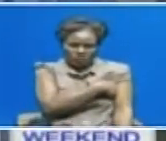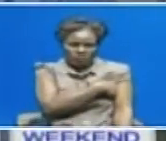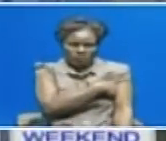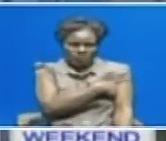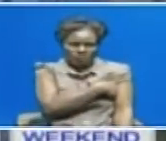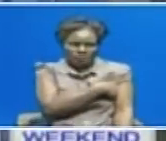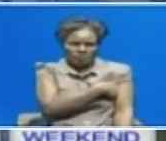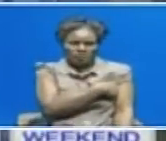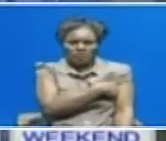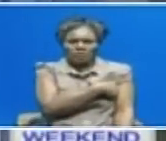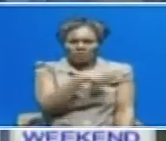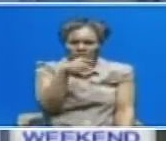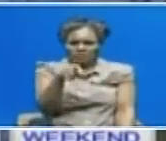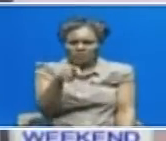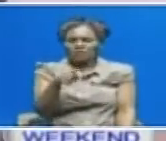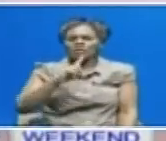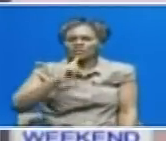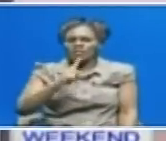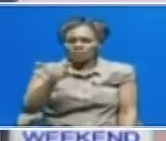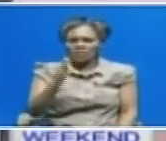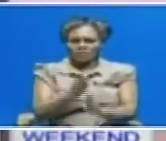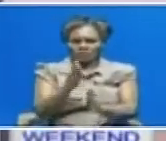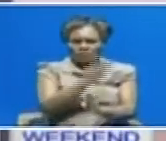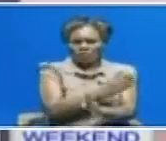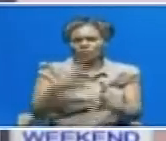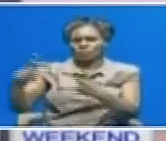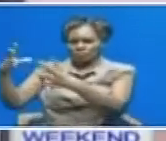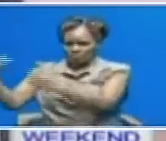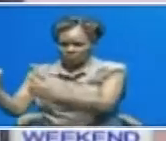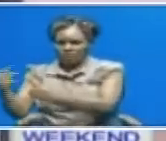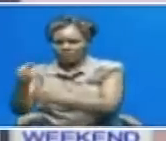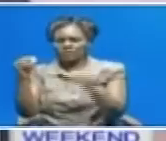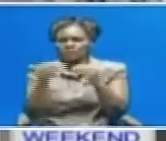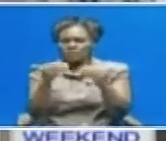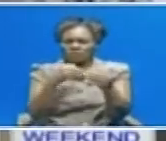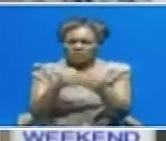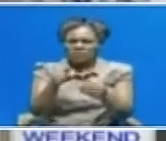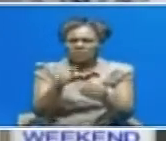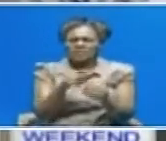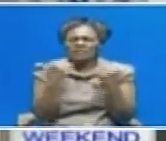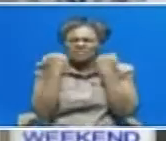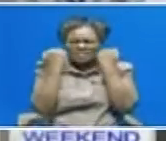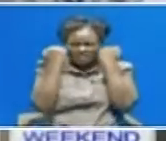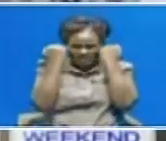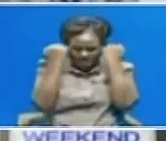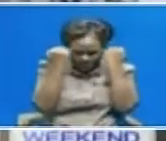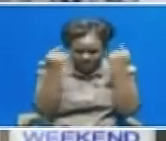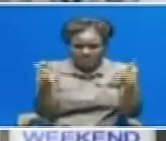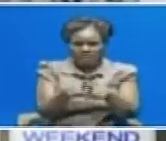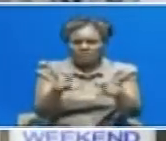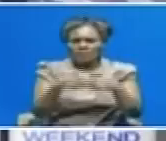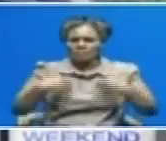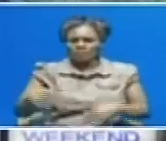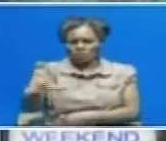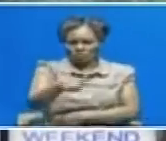Muhammad Jama. They confronted and threatened him before they took off. His near encounter with death left him petrified, and just like the people